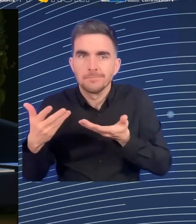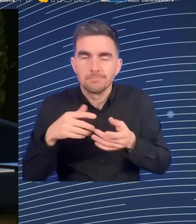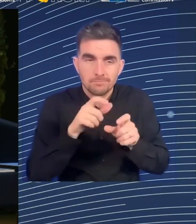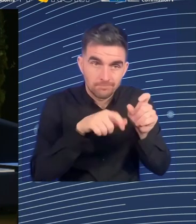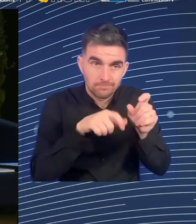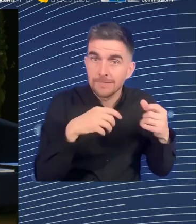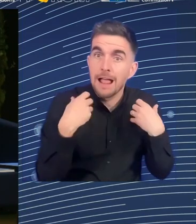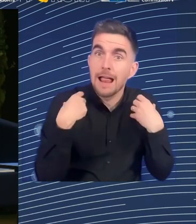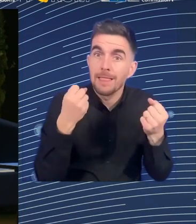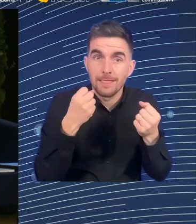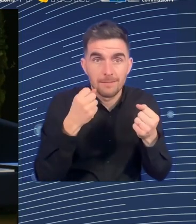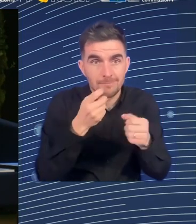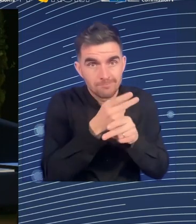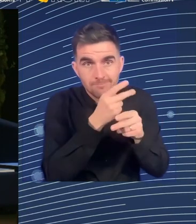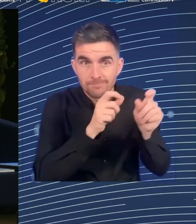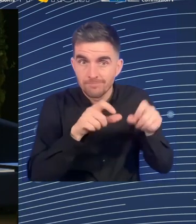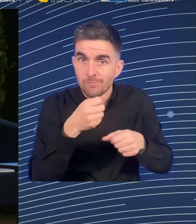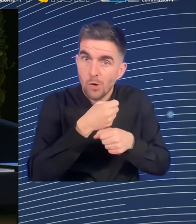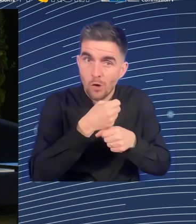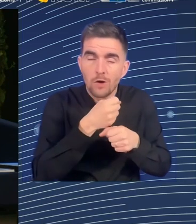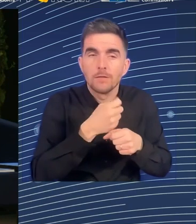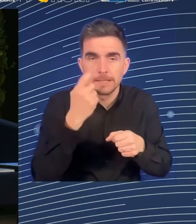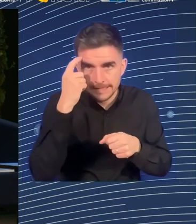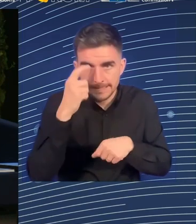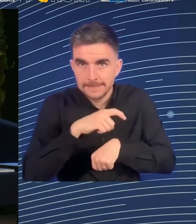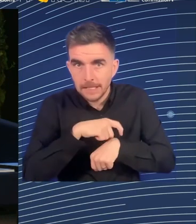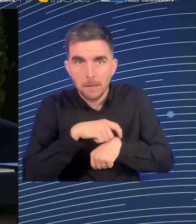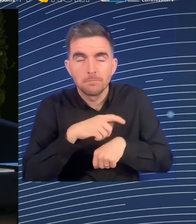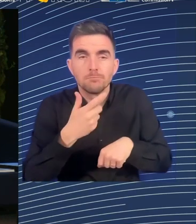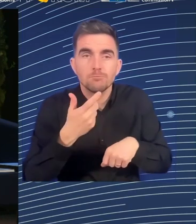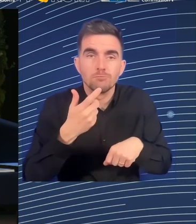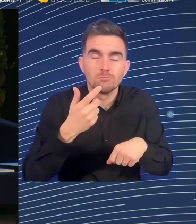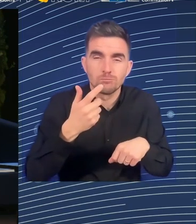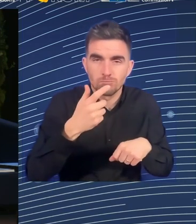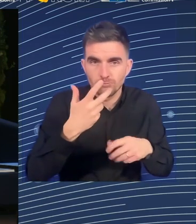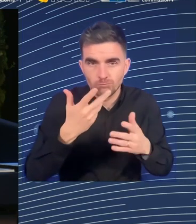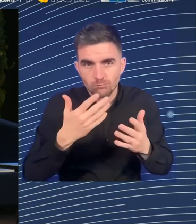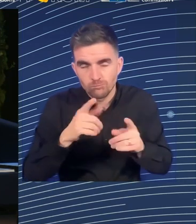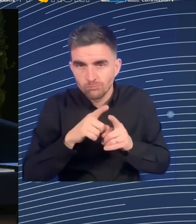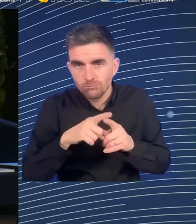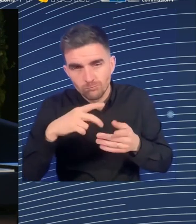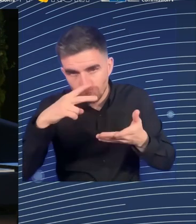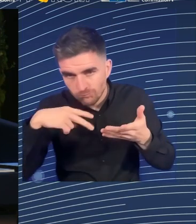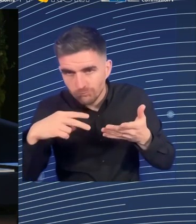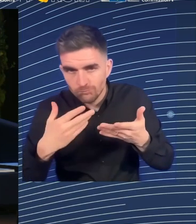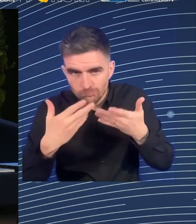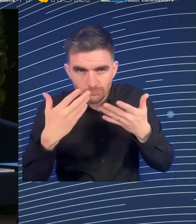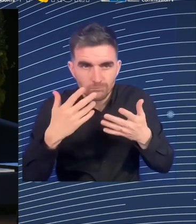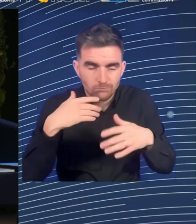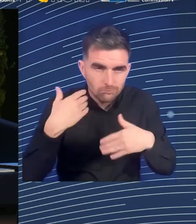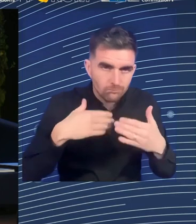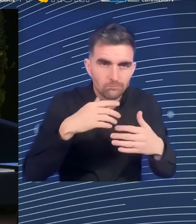infrastructure. The same with care workers. Because of the nature of the work, they need some specific social skills that